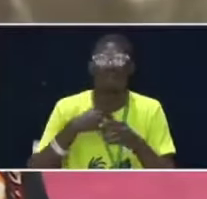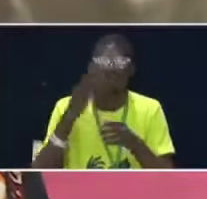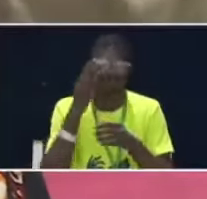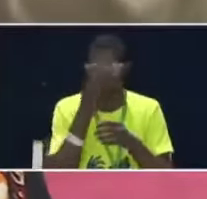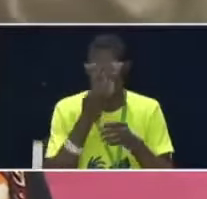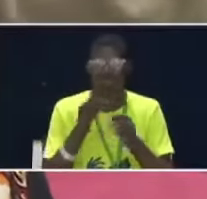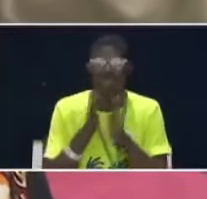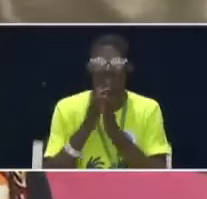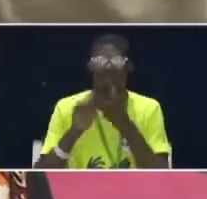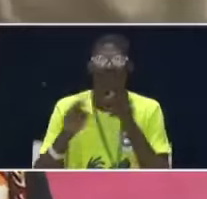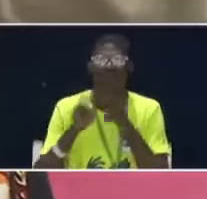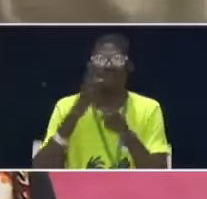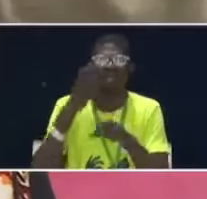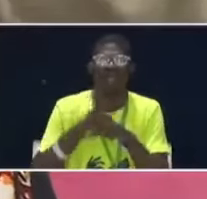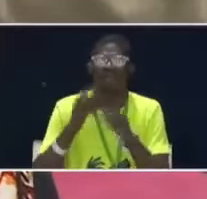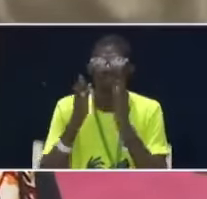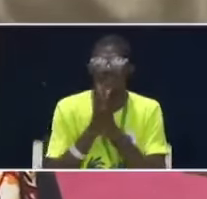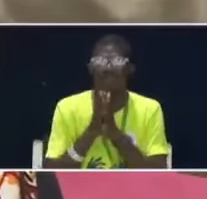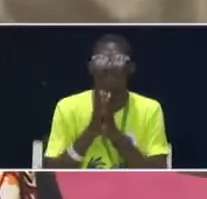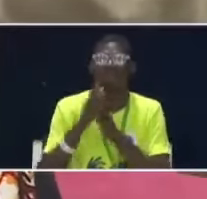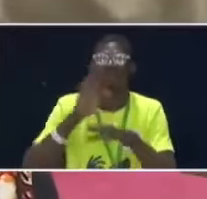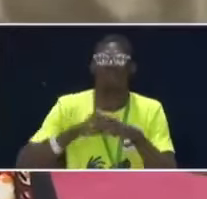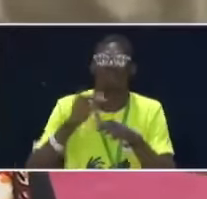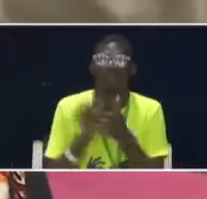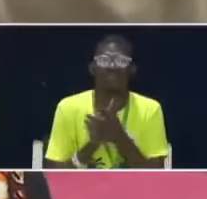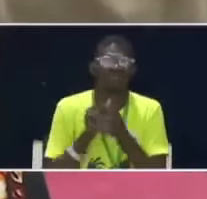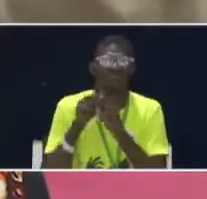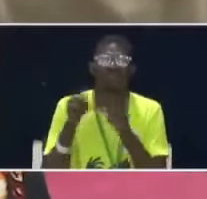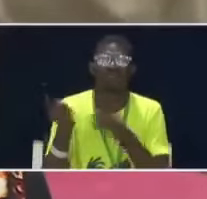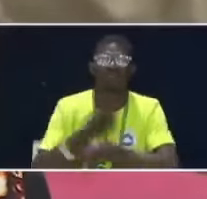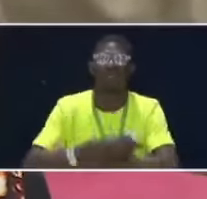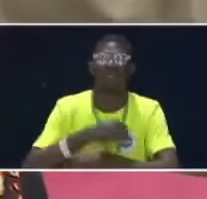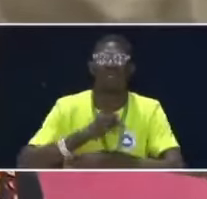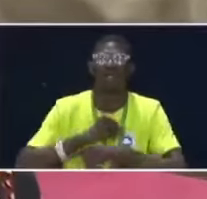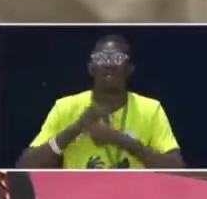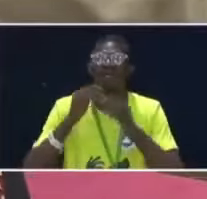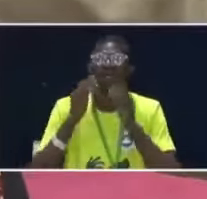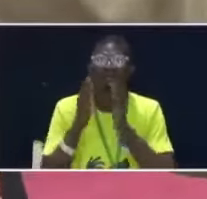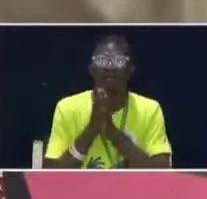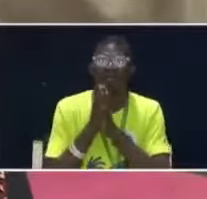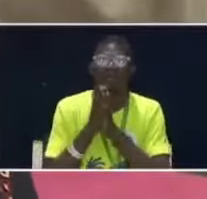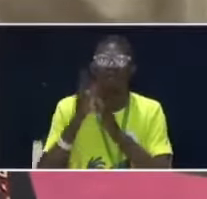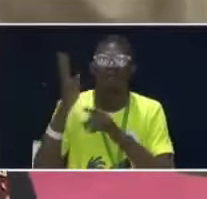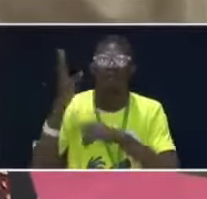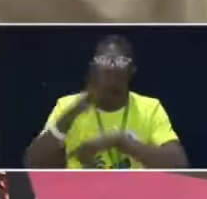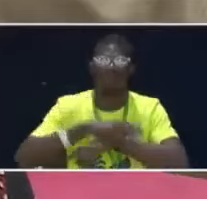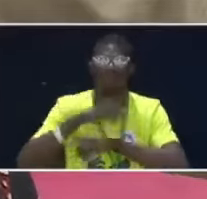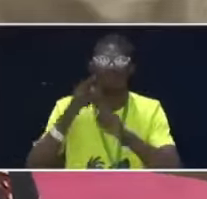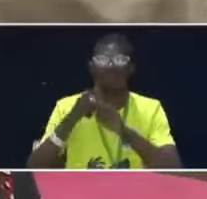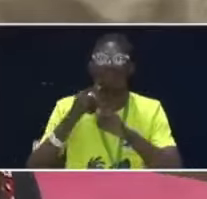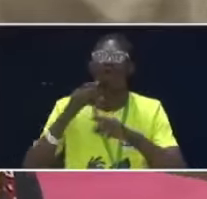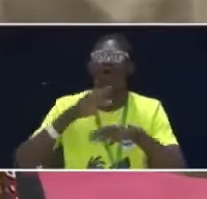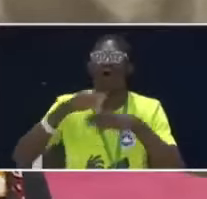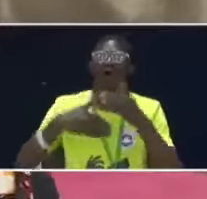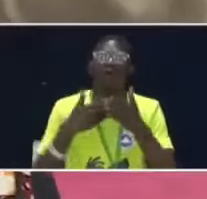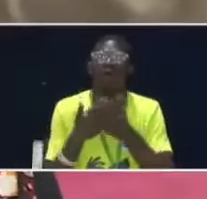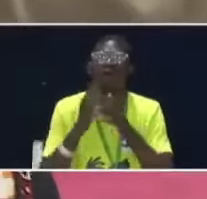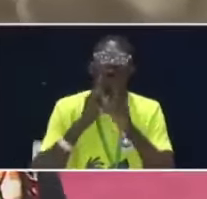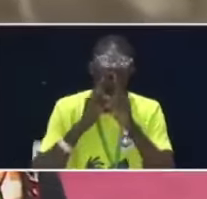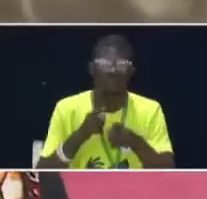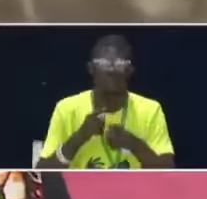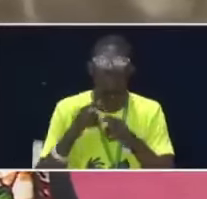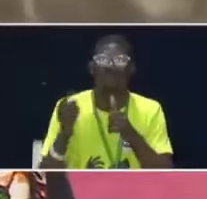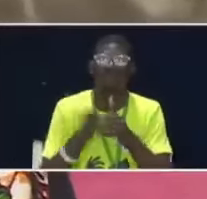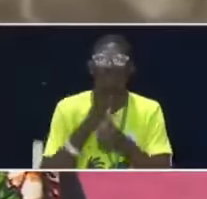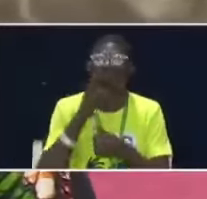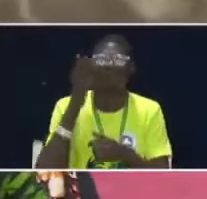to pray very hard prayer on that particular day. I raised four prayer points, and to the glory of God, they were all answered. The